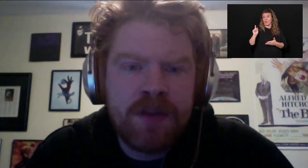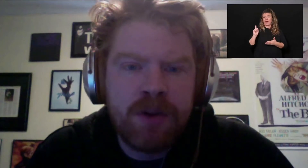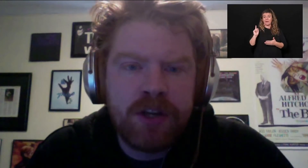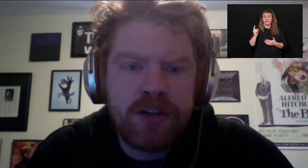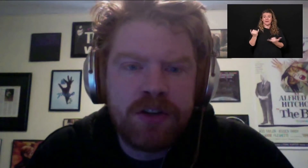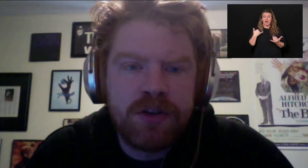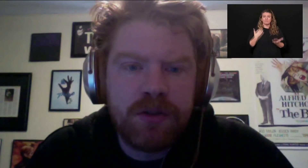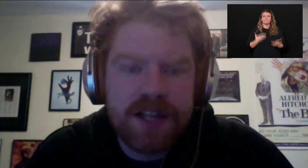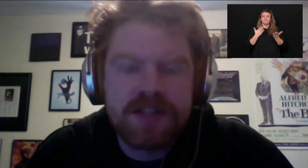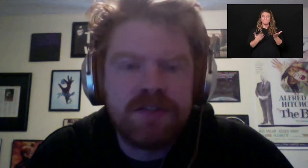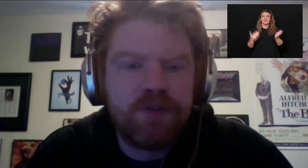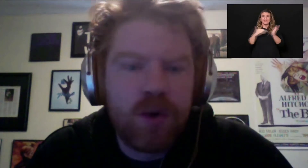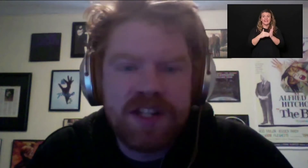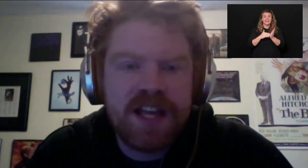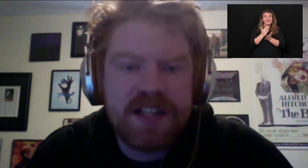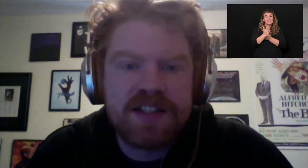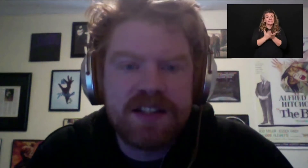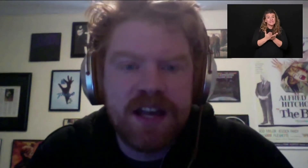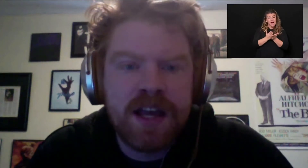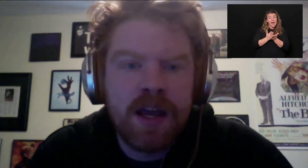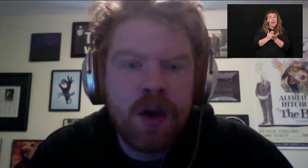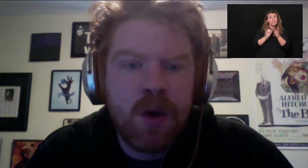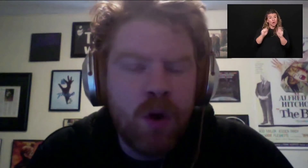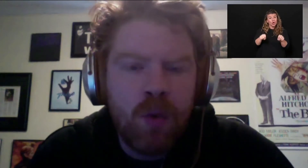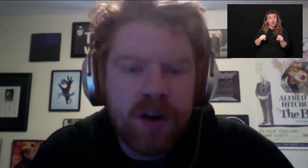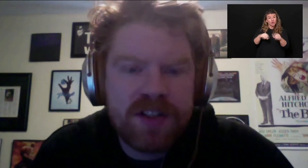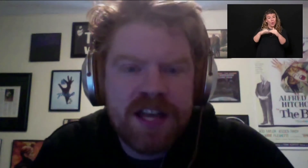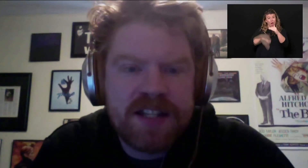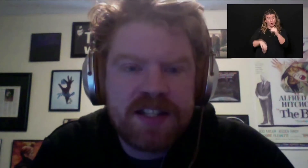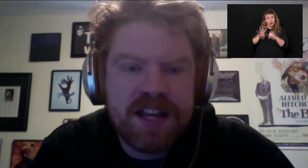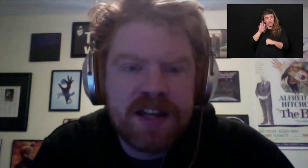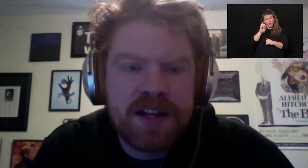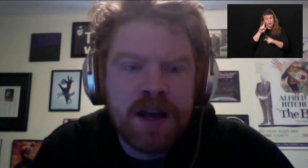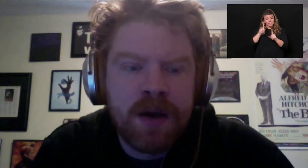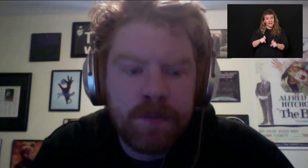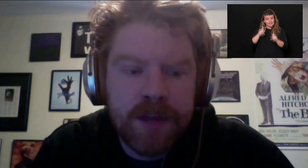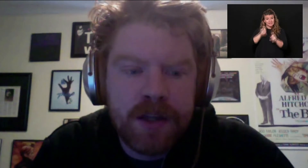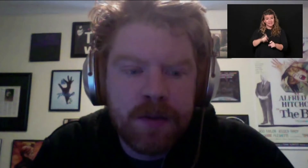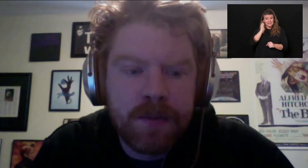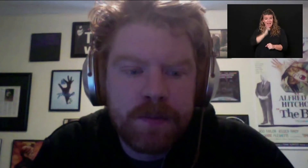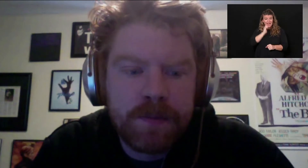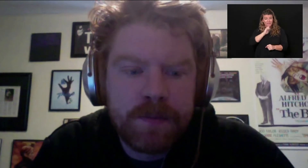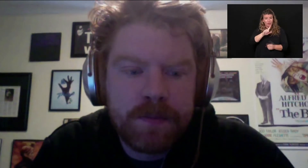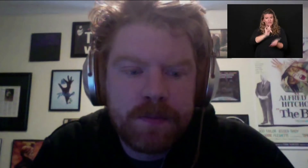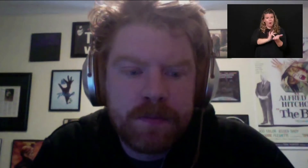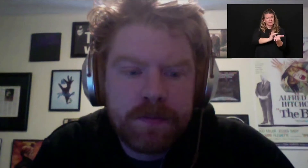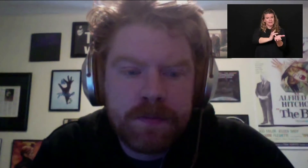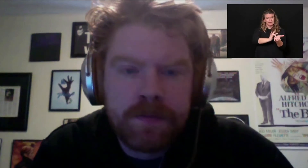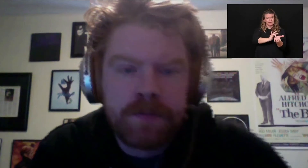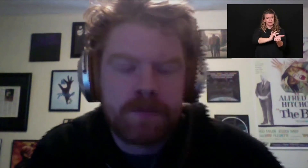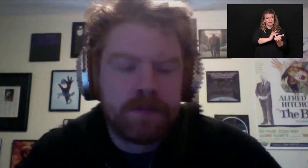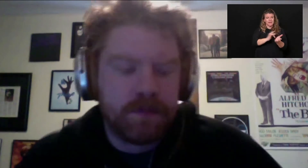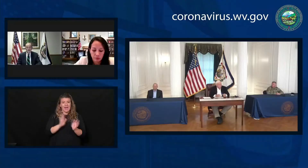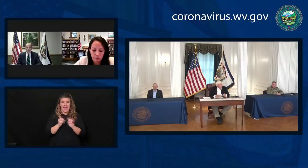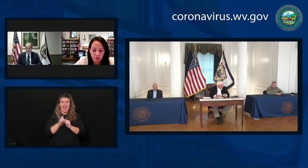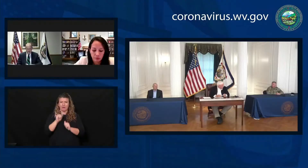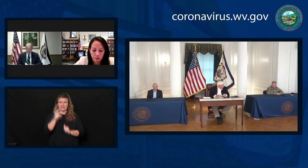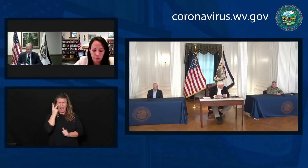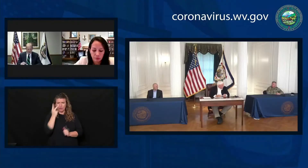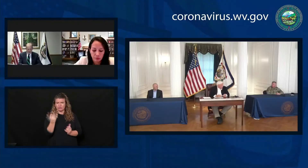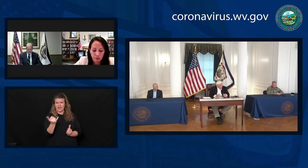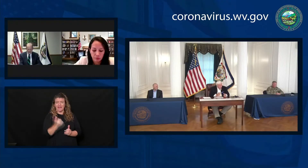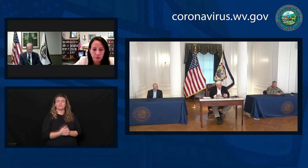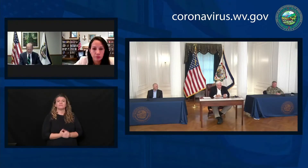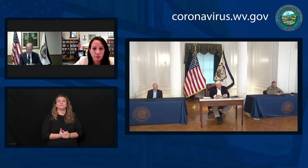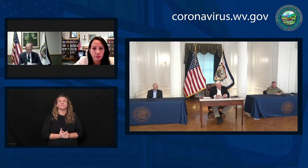had the ability to do less than 40 tests a day. Where does that stand now? Thank you. Maybe,